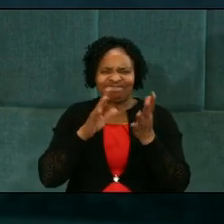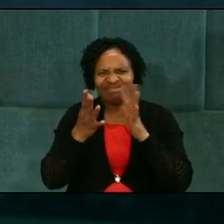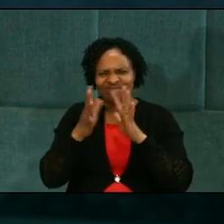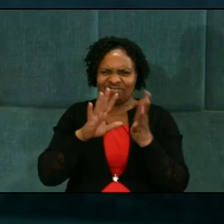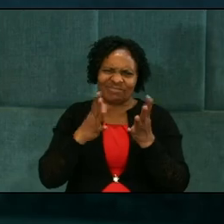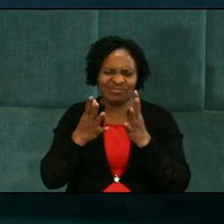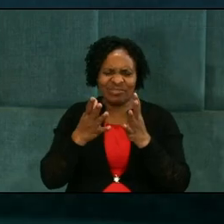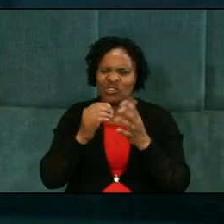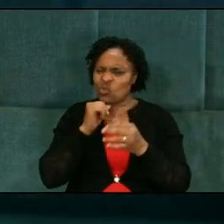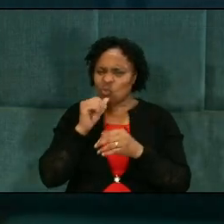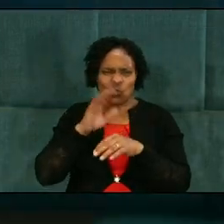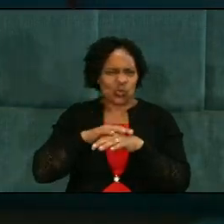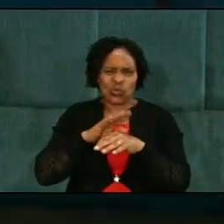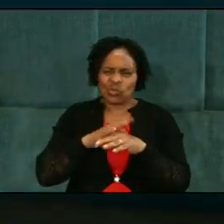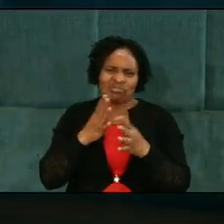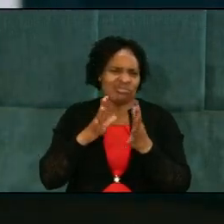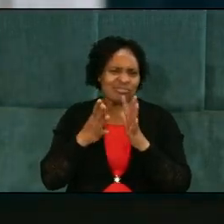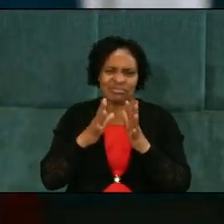is not so good.